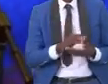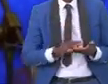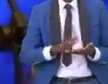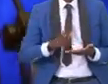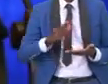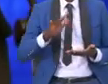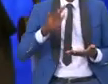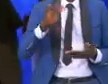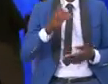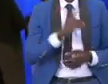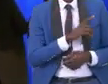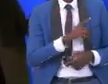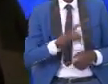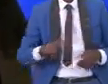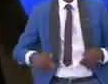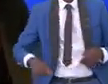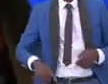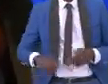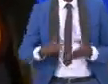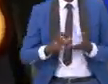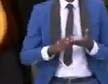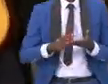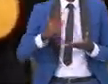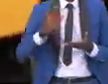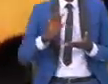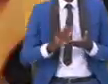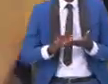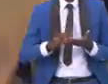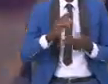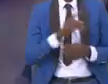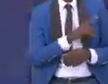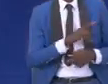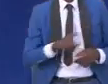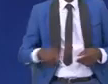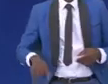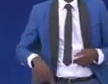Glory, glory, Lord. You are the mighty God.